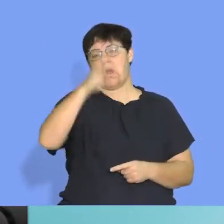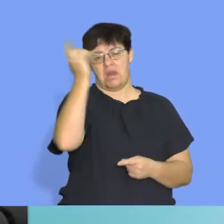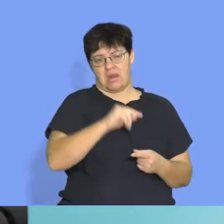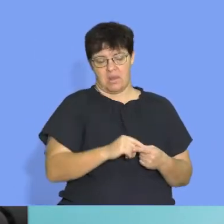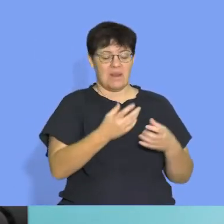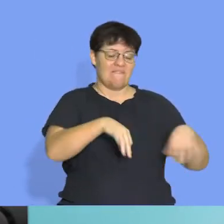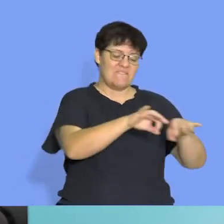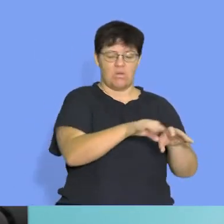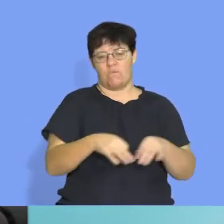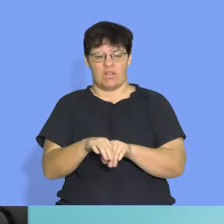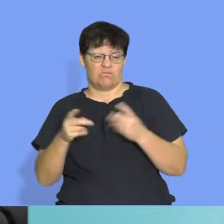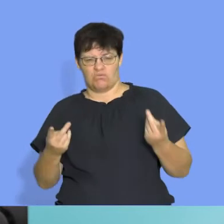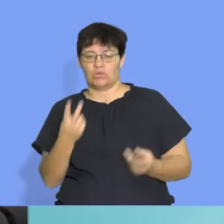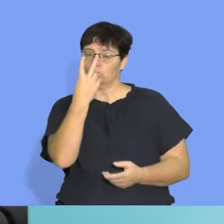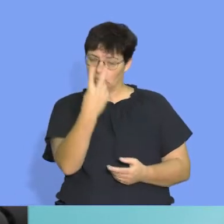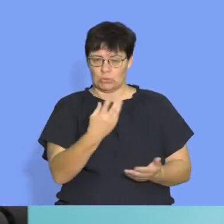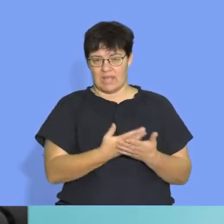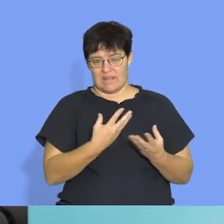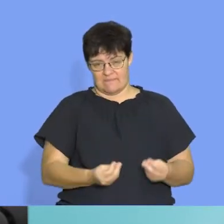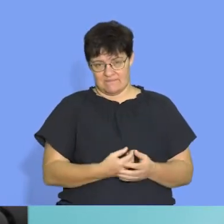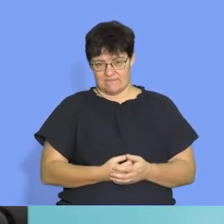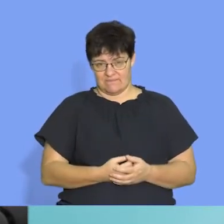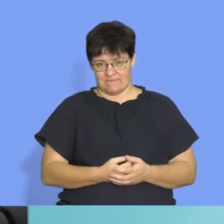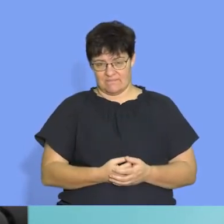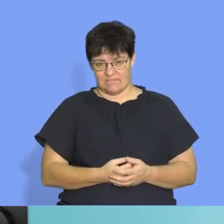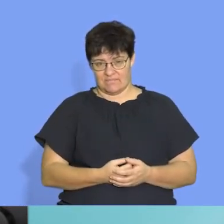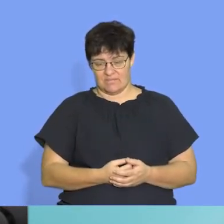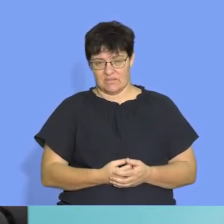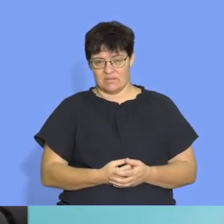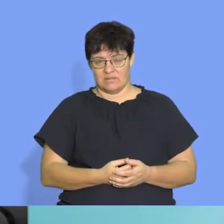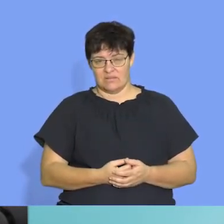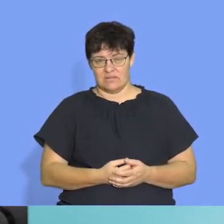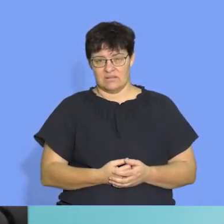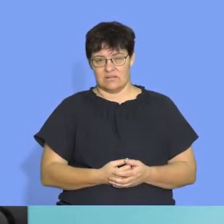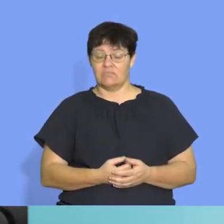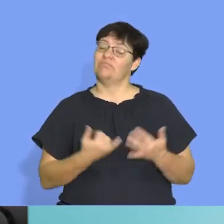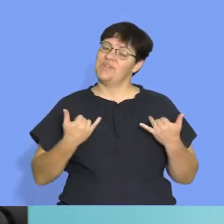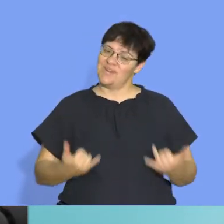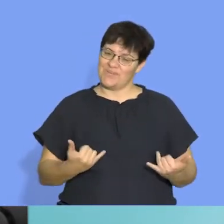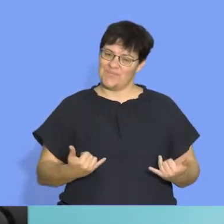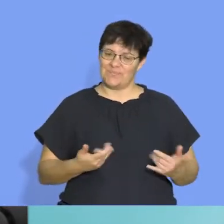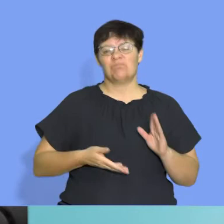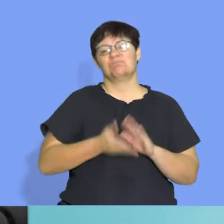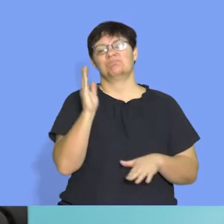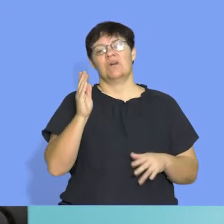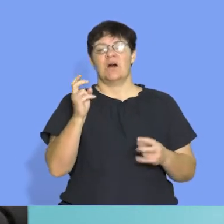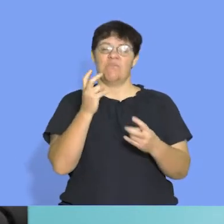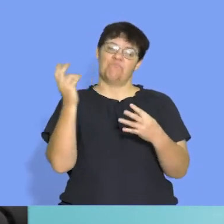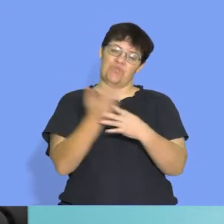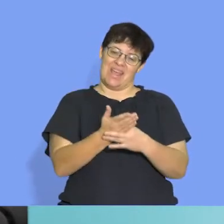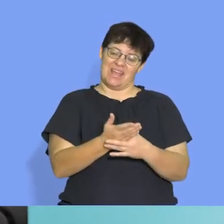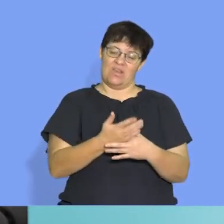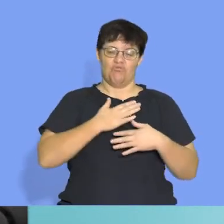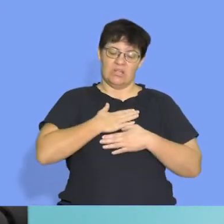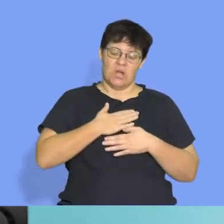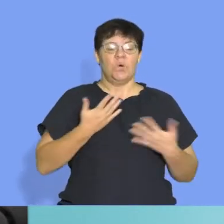in a way, but because it's 2, we'll treat it as 1 solution. Guys, for now, I want us to take a quick ad break. When I come back, we'll then